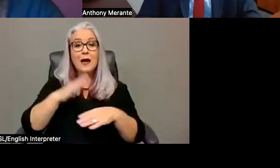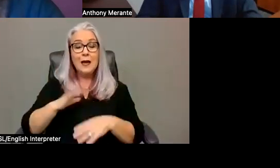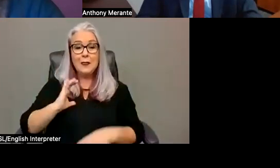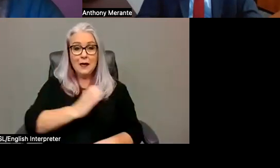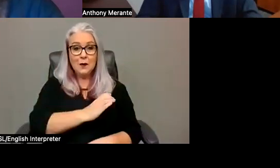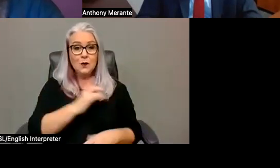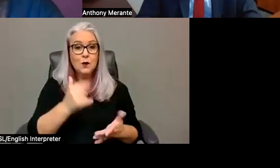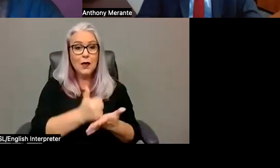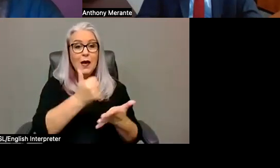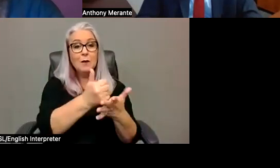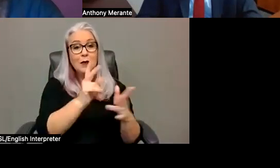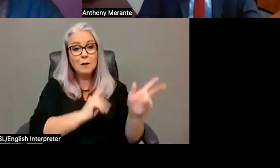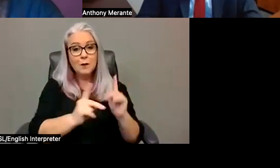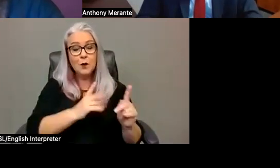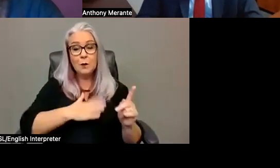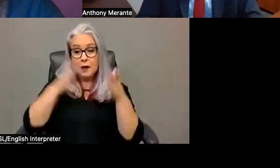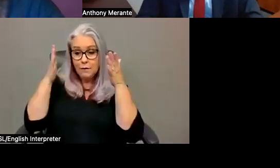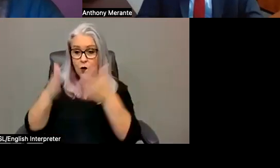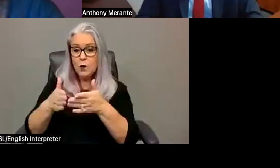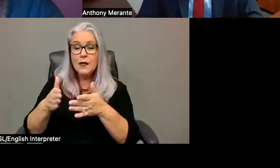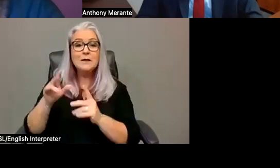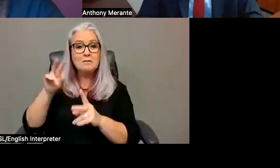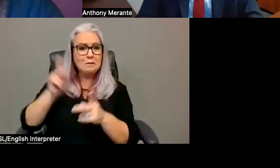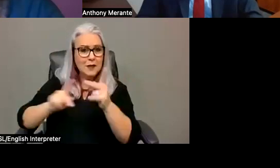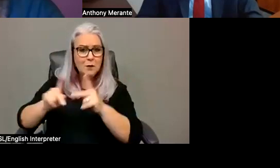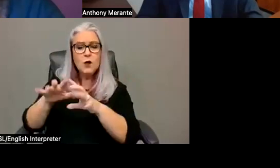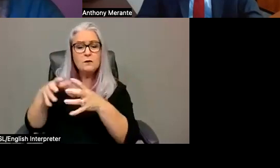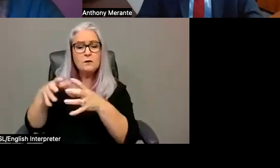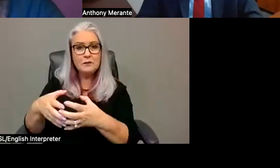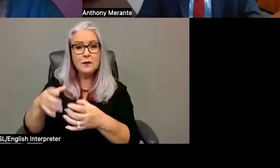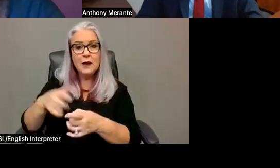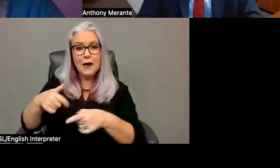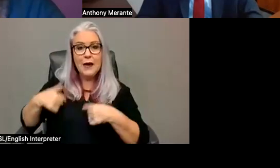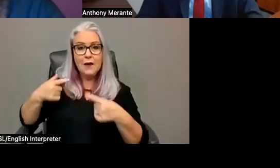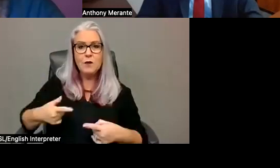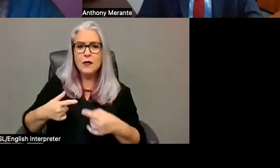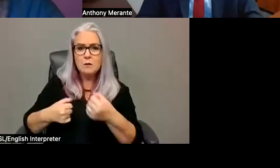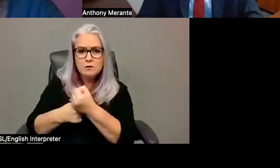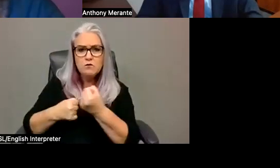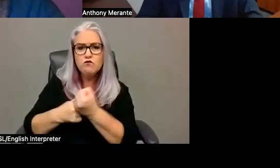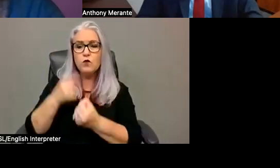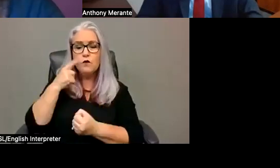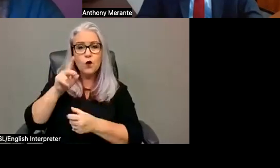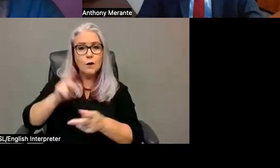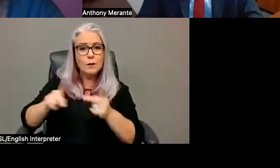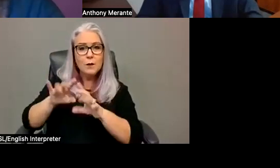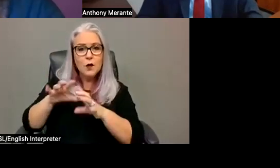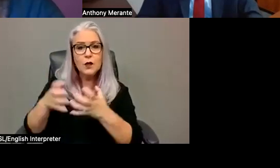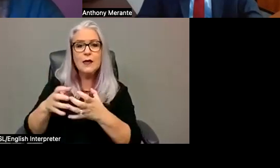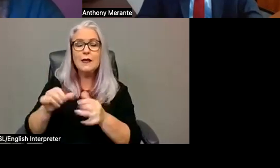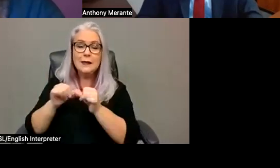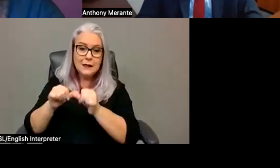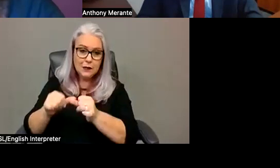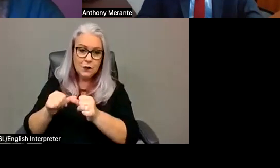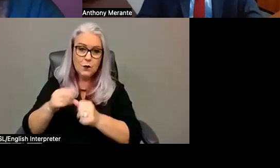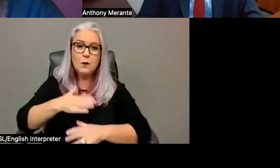people. My focus is people. I've been a fighter for the people, and I will continue to be a fighter. My campaign has